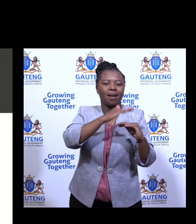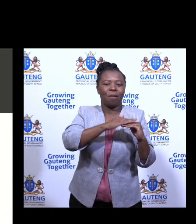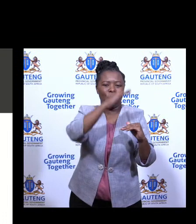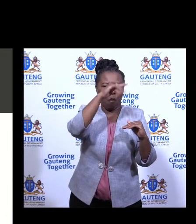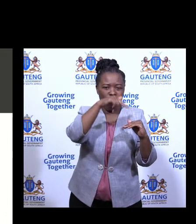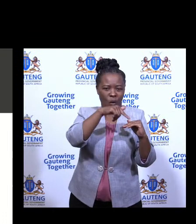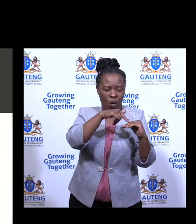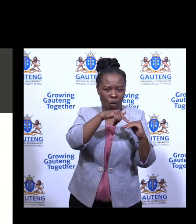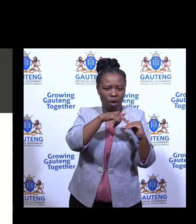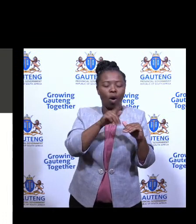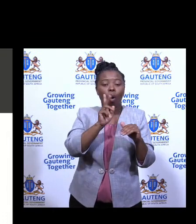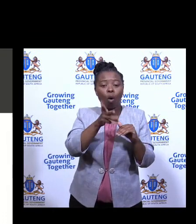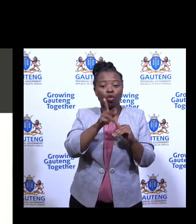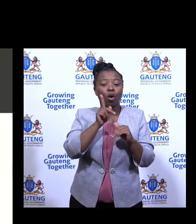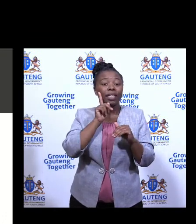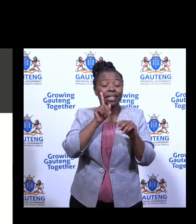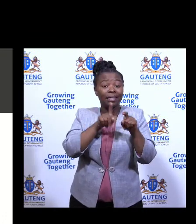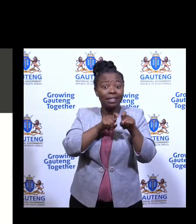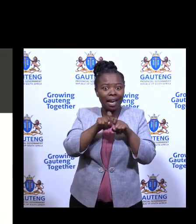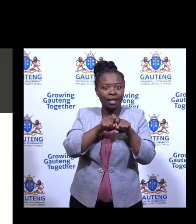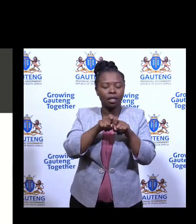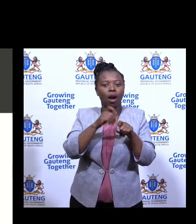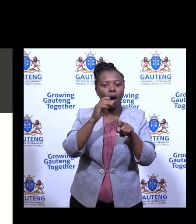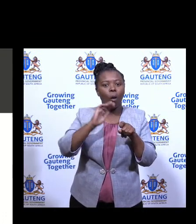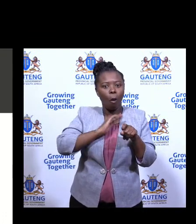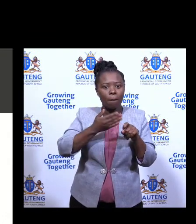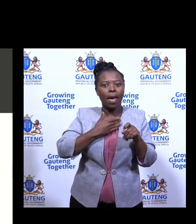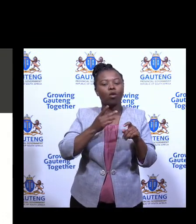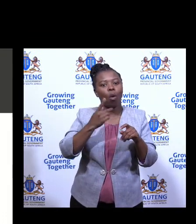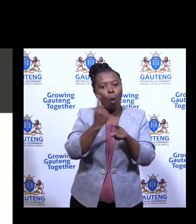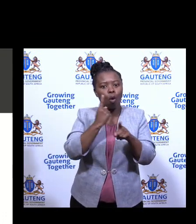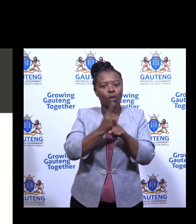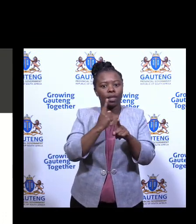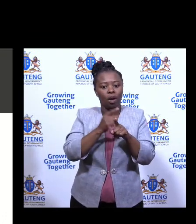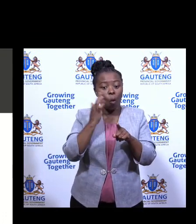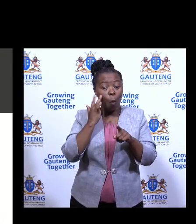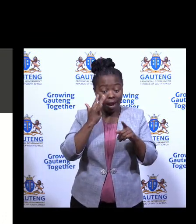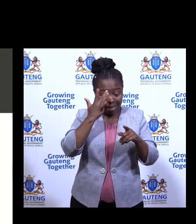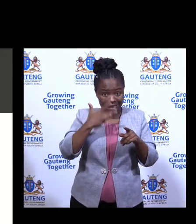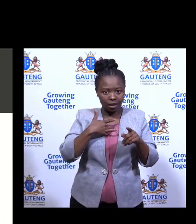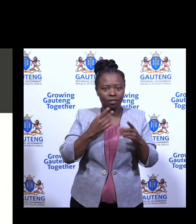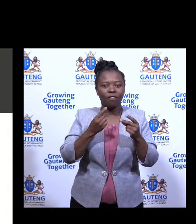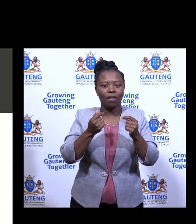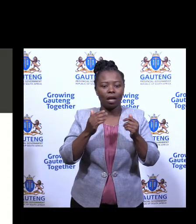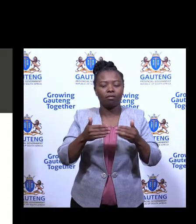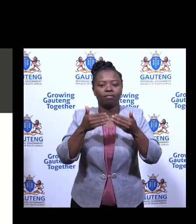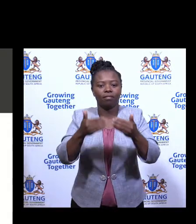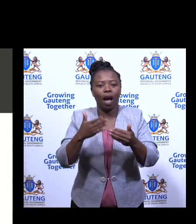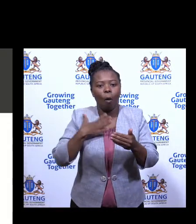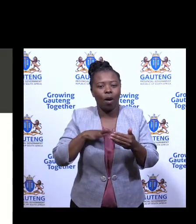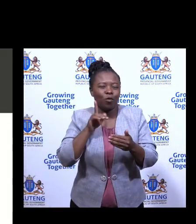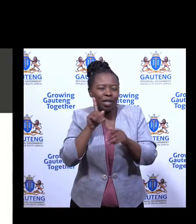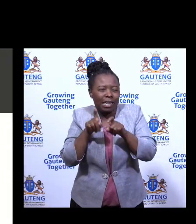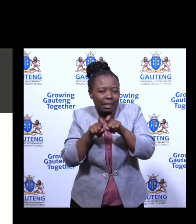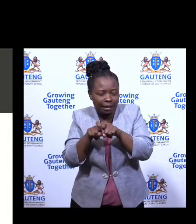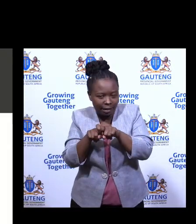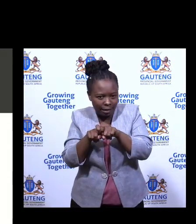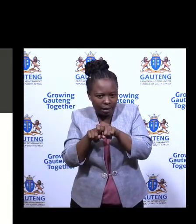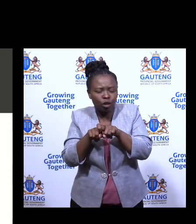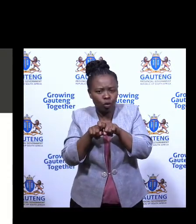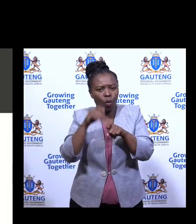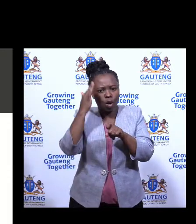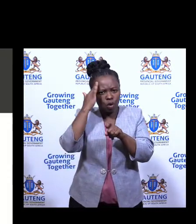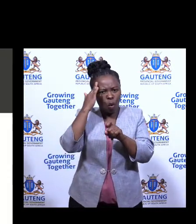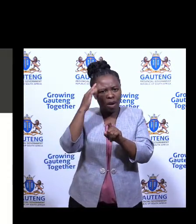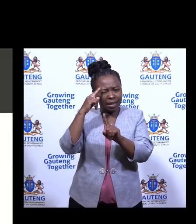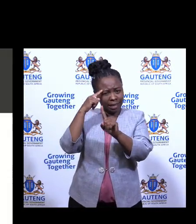as well, as I said, because they are more likely to present for testing when they get ill. We know there is very targeted testing at the